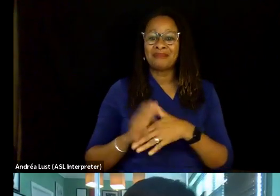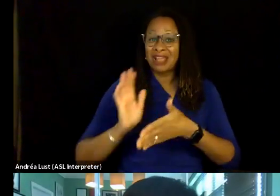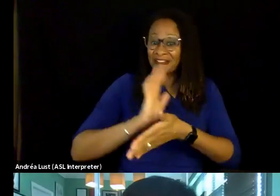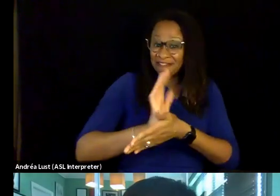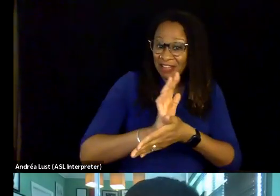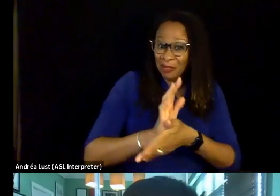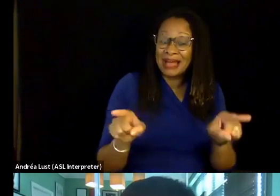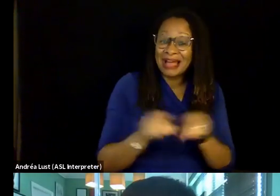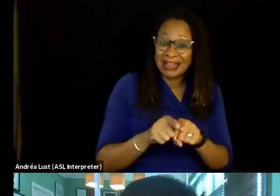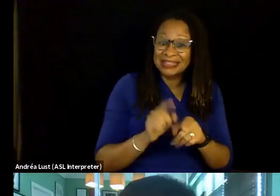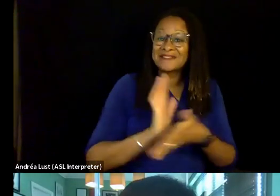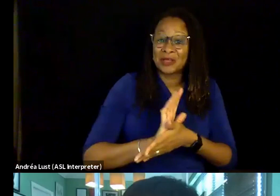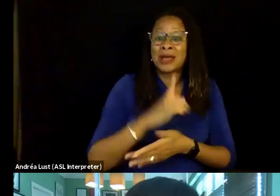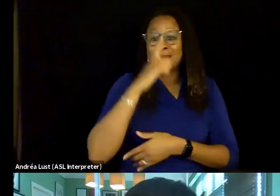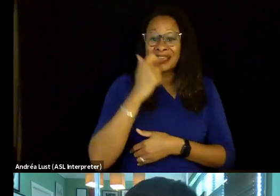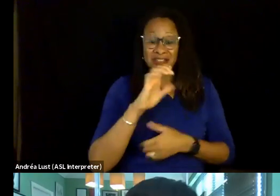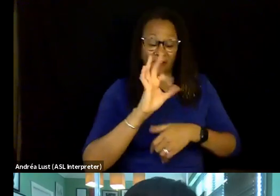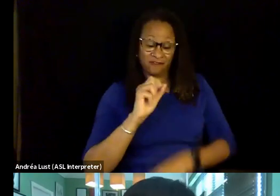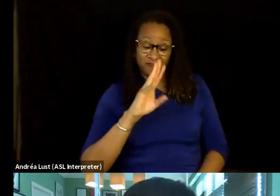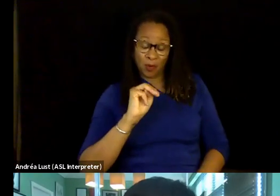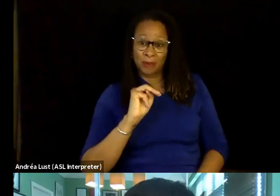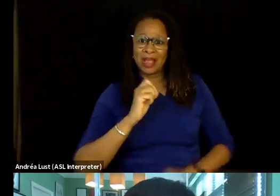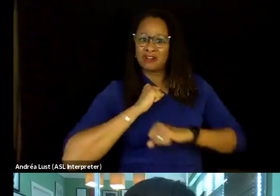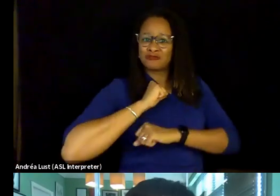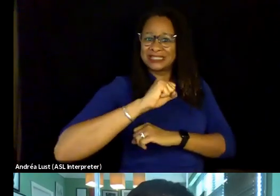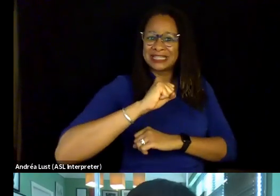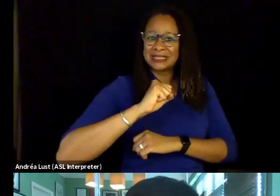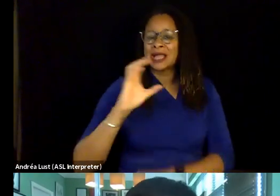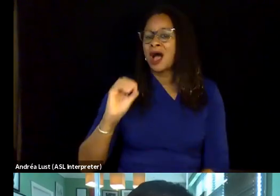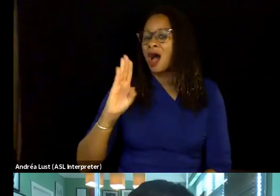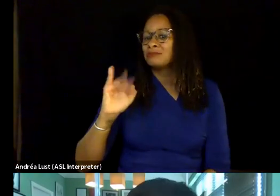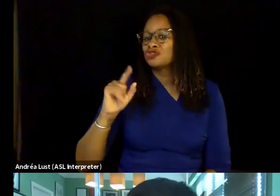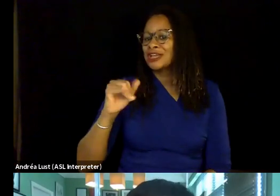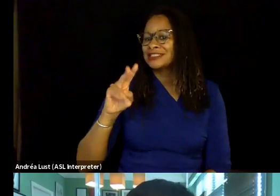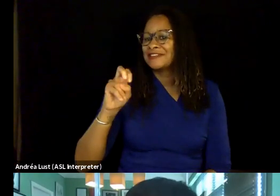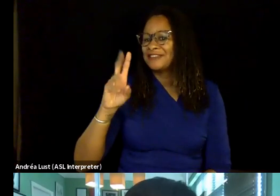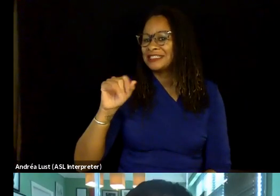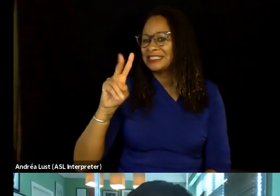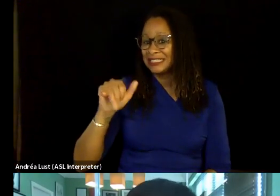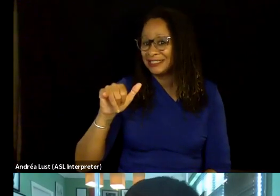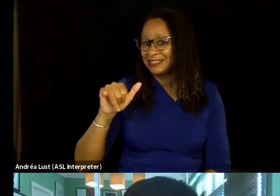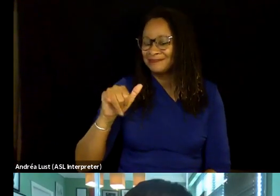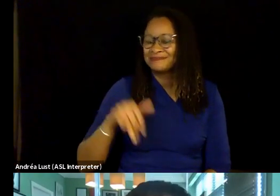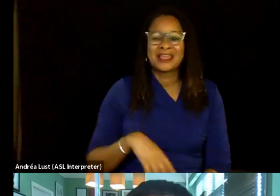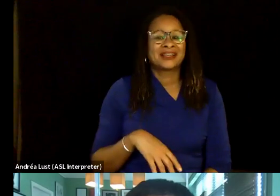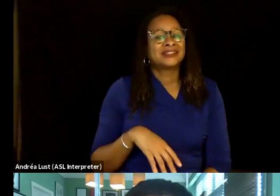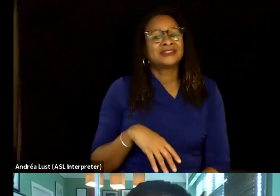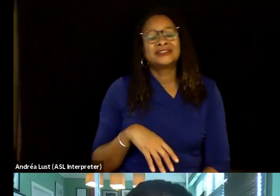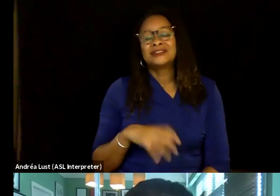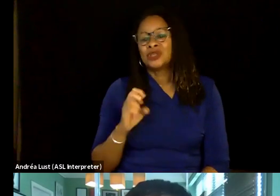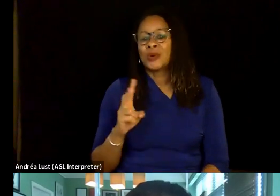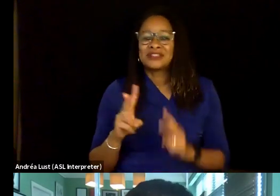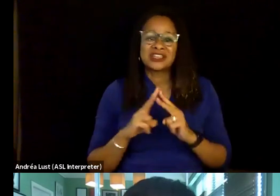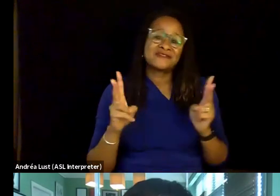as film, because of its form, resists objectivity. It will never be objective. So even if it is verite